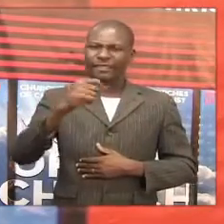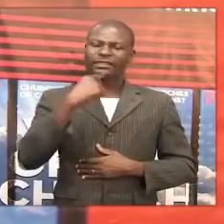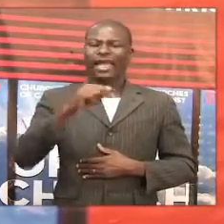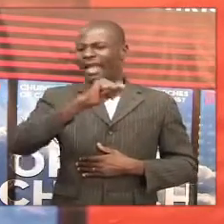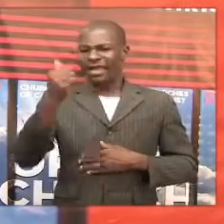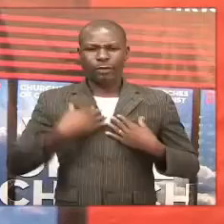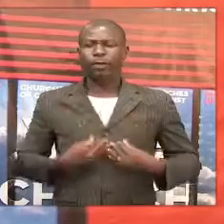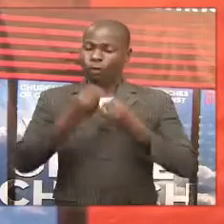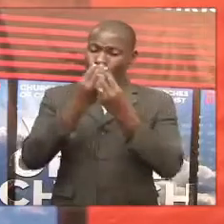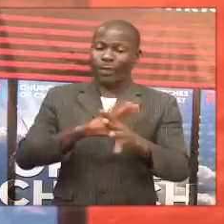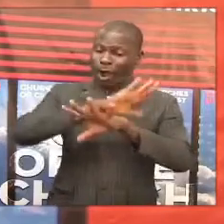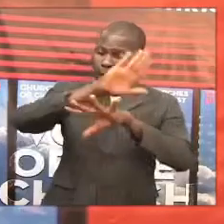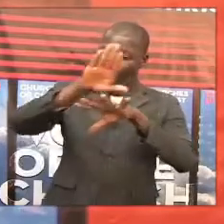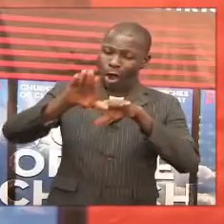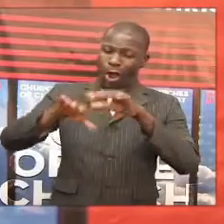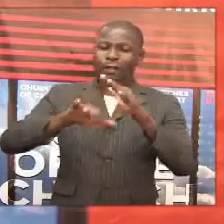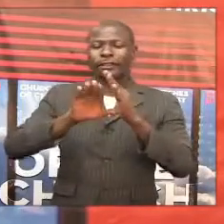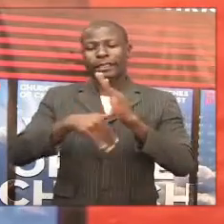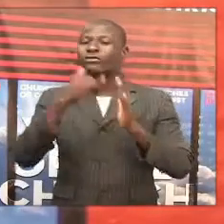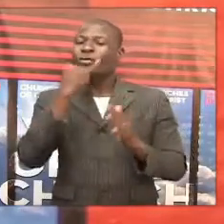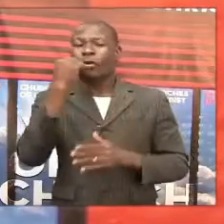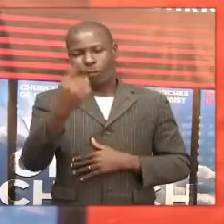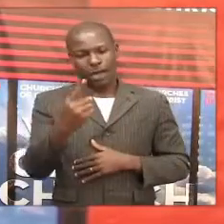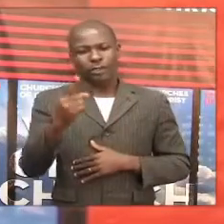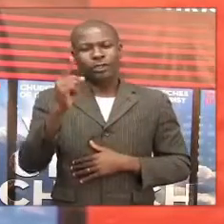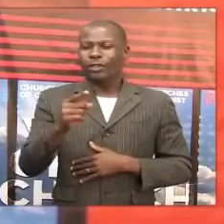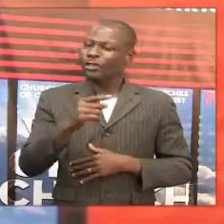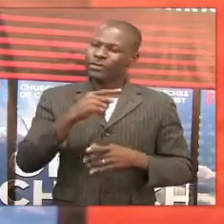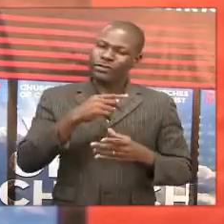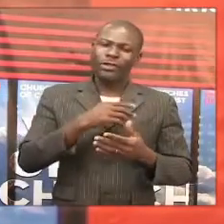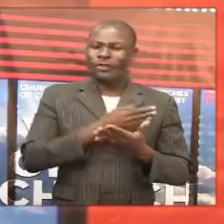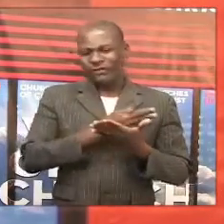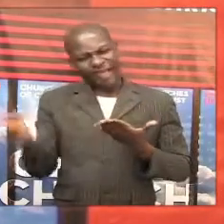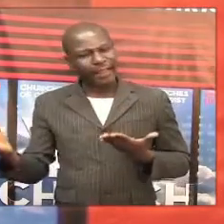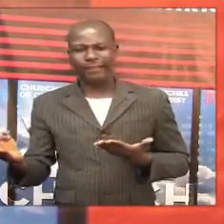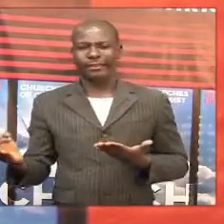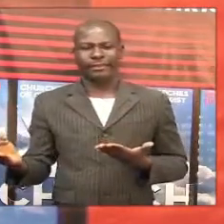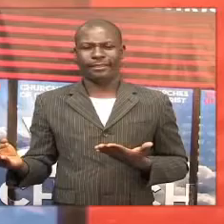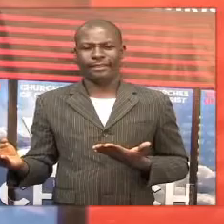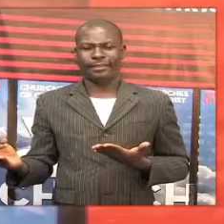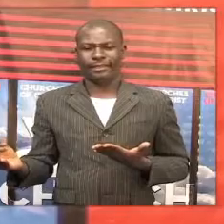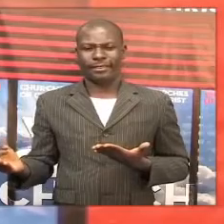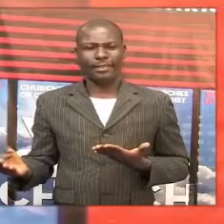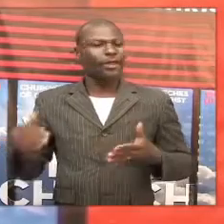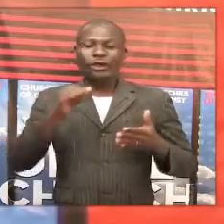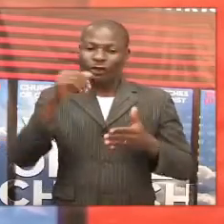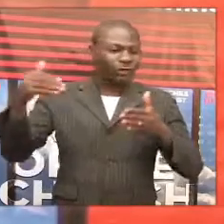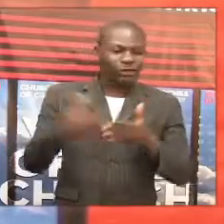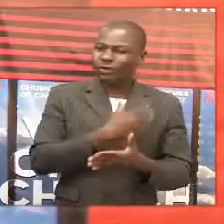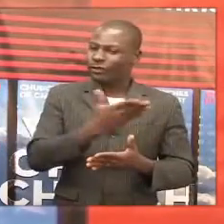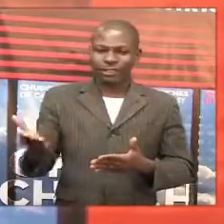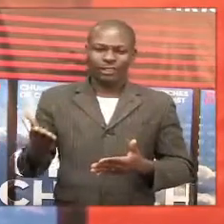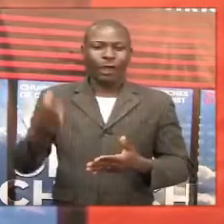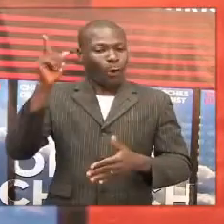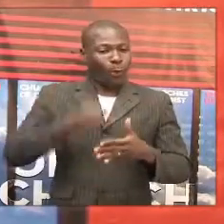also, no other two back when you home for no James 2:10. It is not saying any new thing. I have some what Deuteronomy